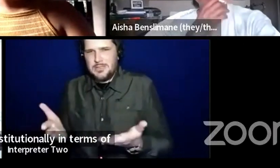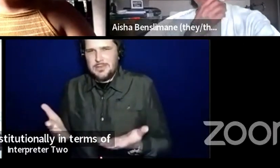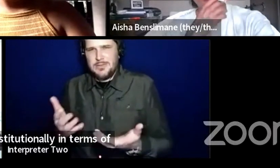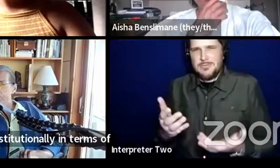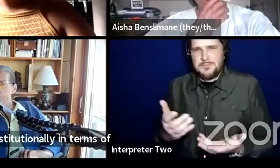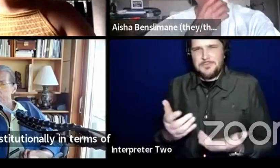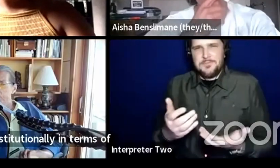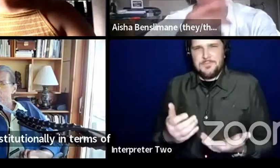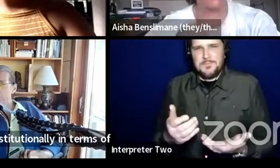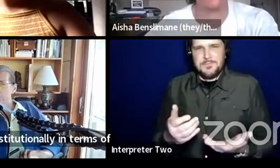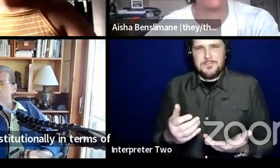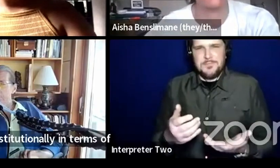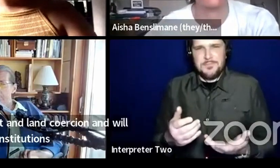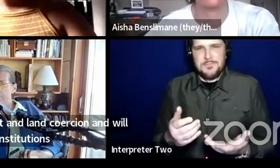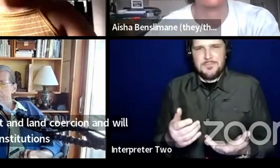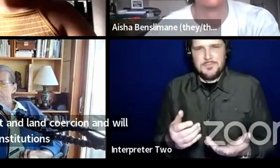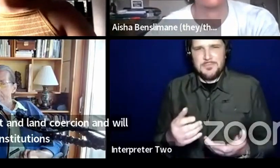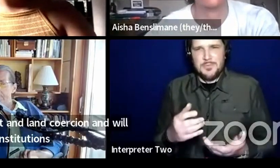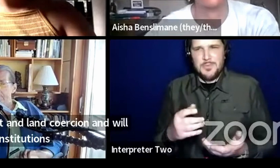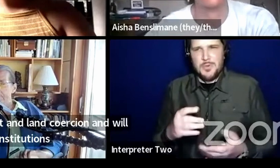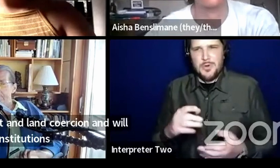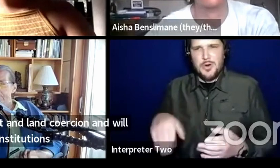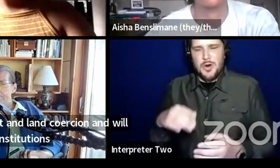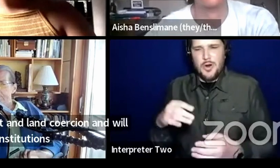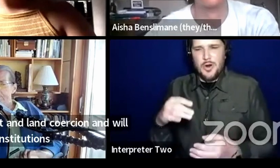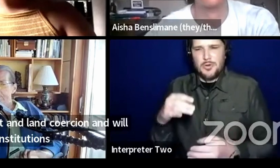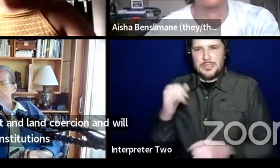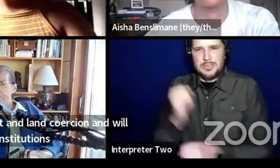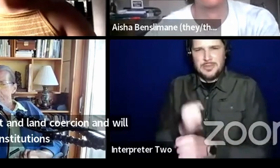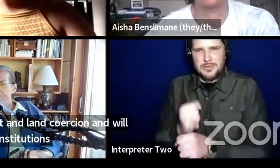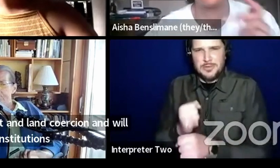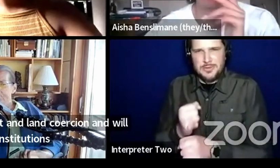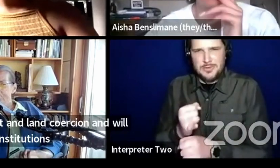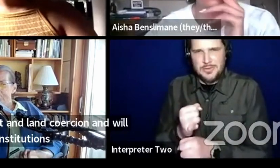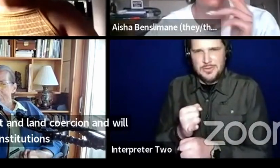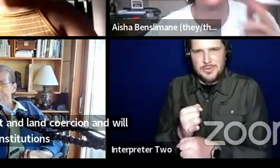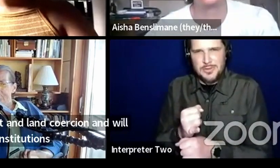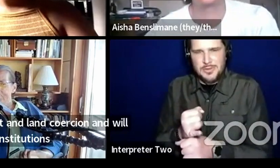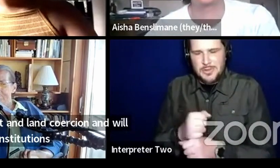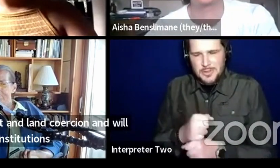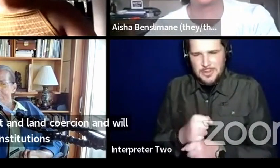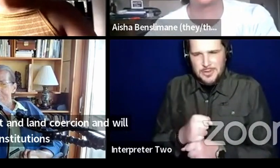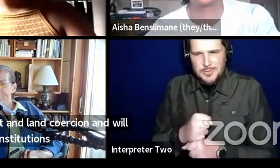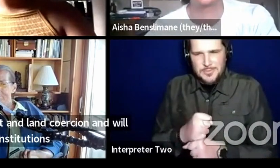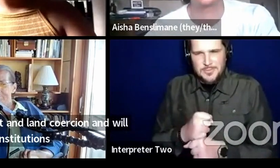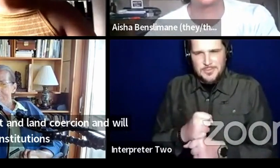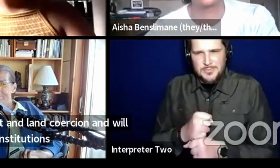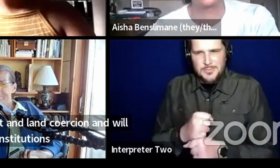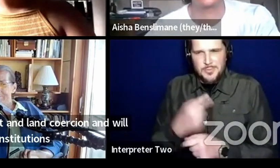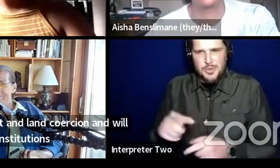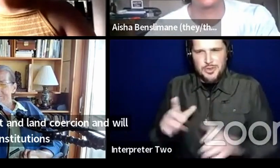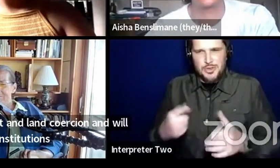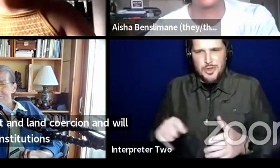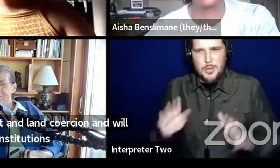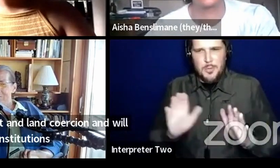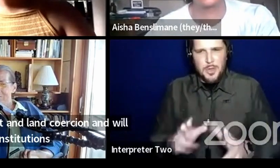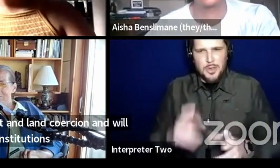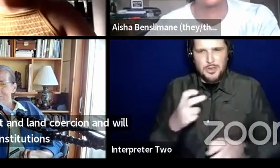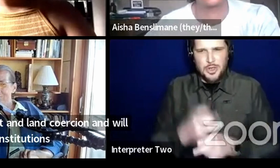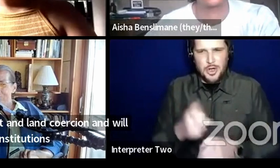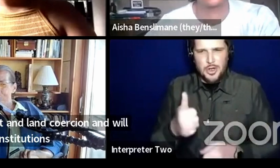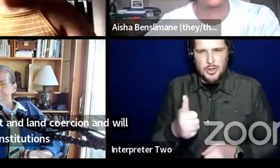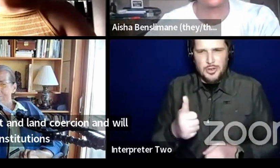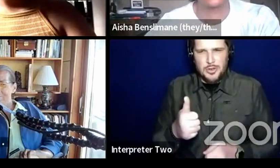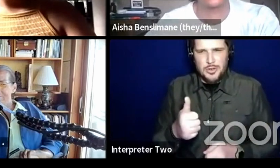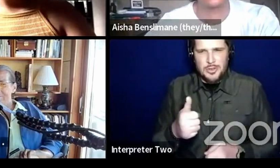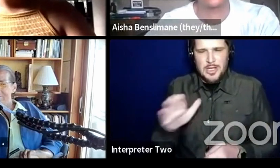to combat with art institutions, which are linked a lot when you try to push harder than just having your